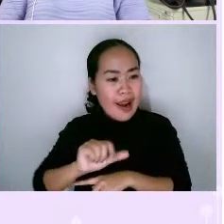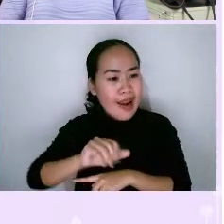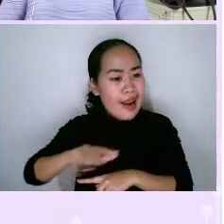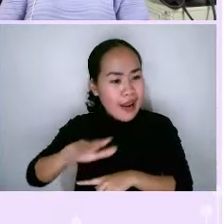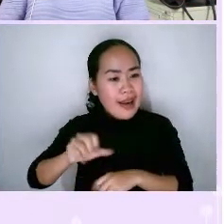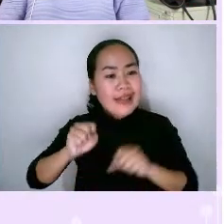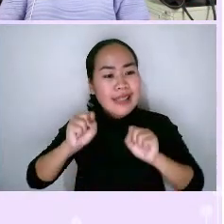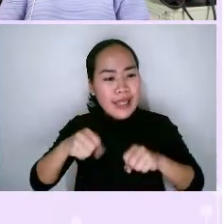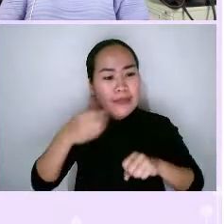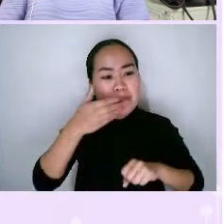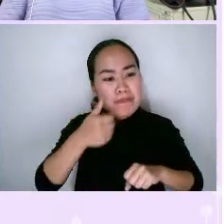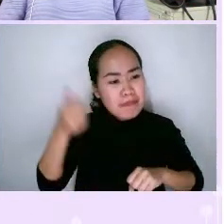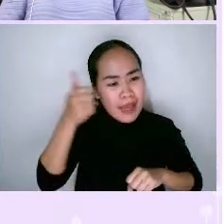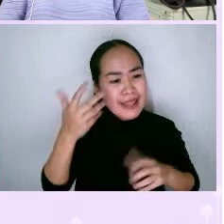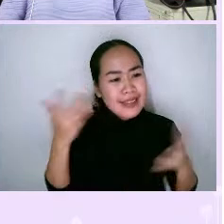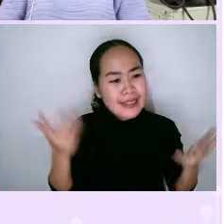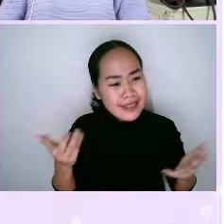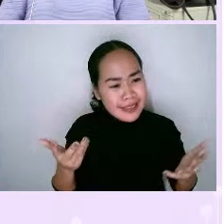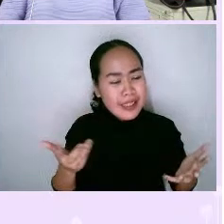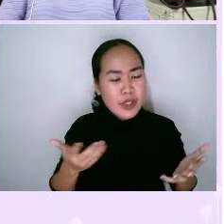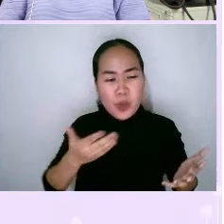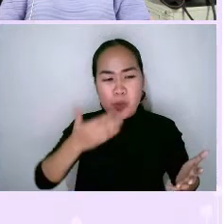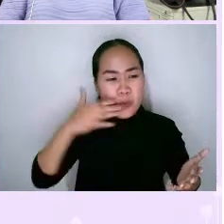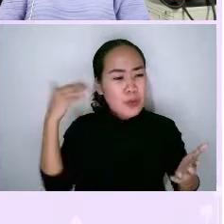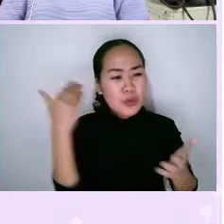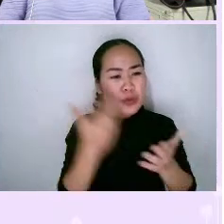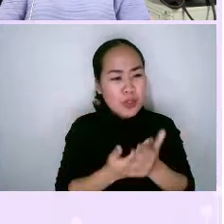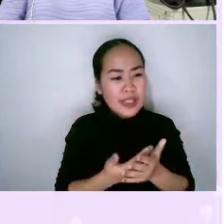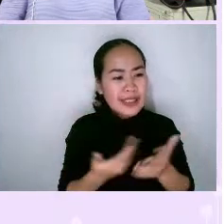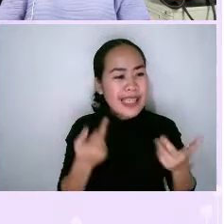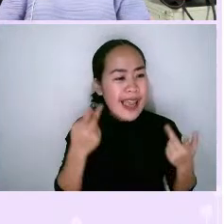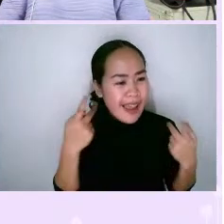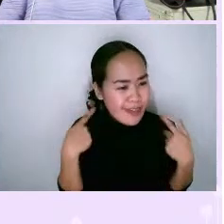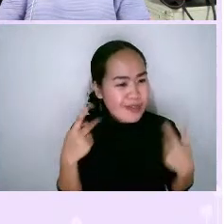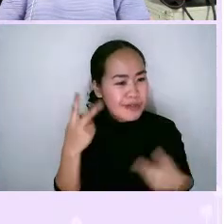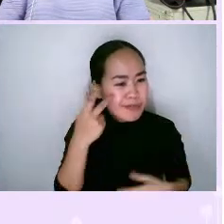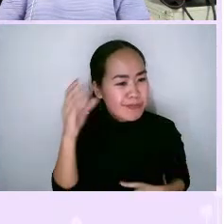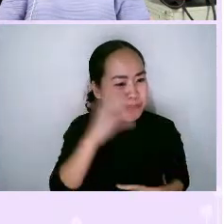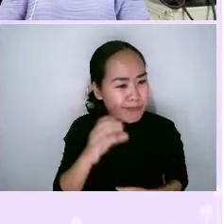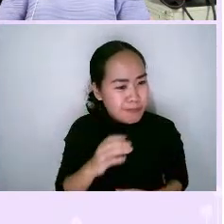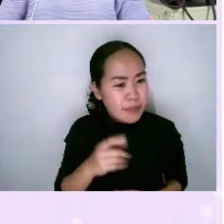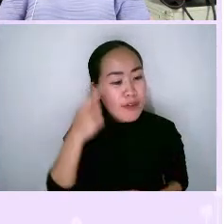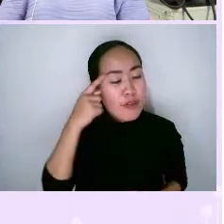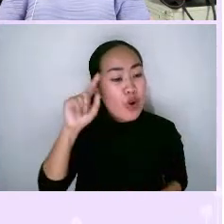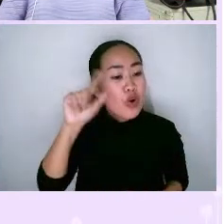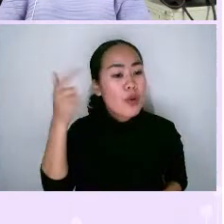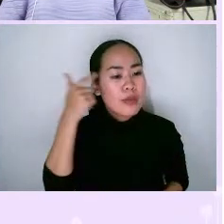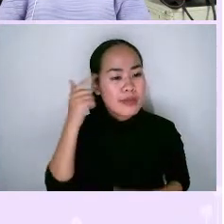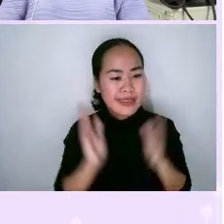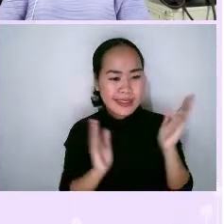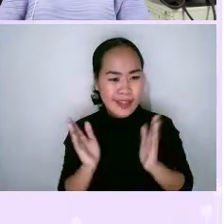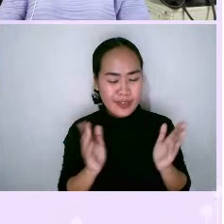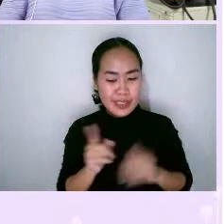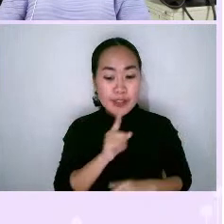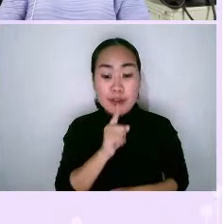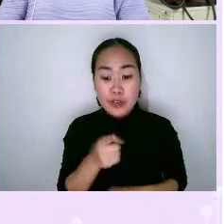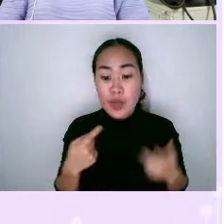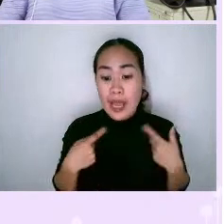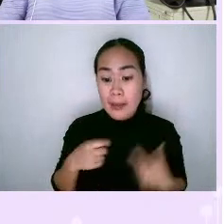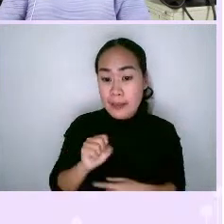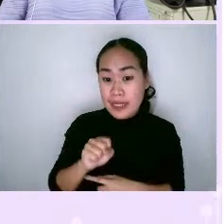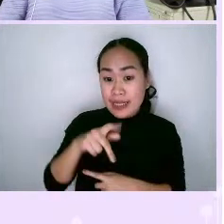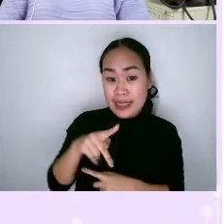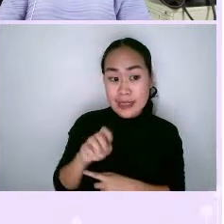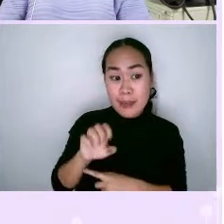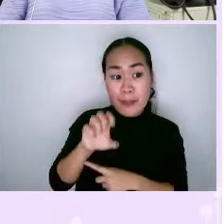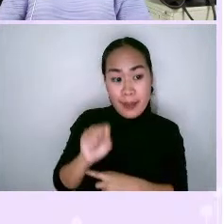best and the brightest talents to government service. And last but not The LIES, we have our SPES, or Special